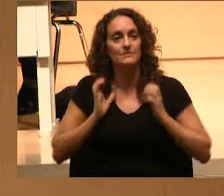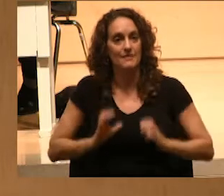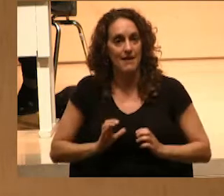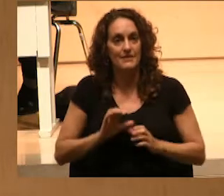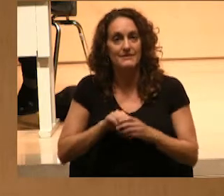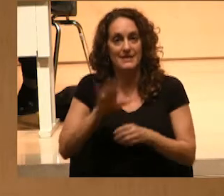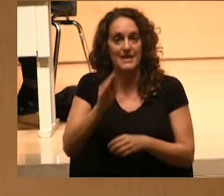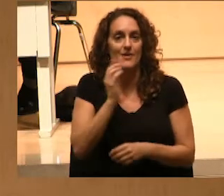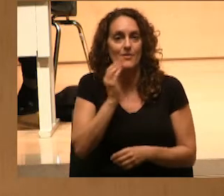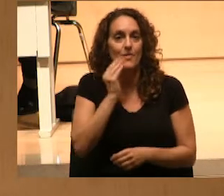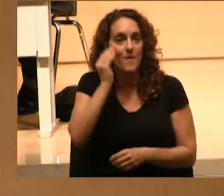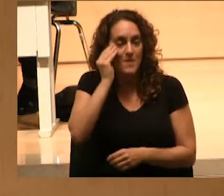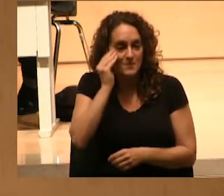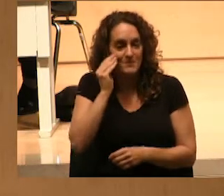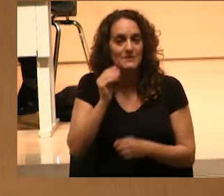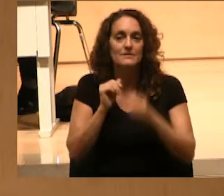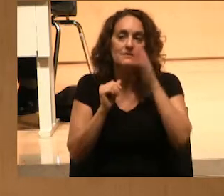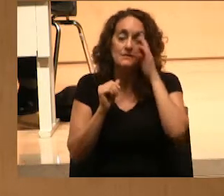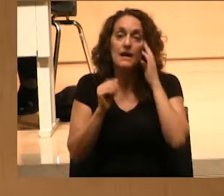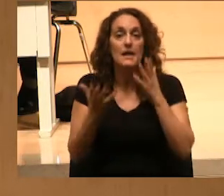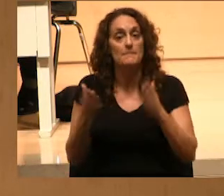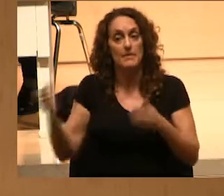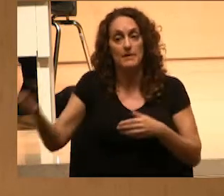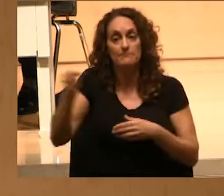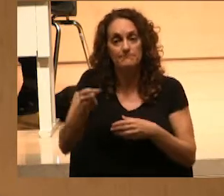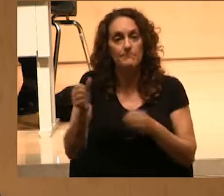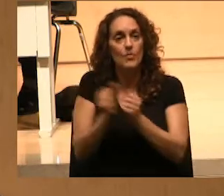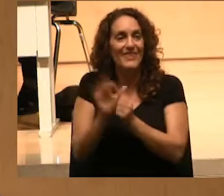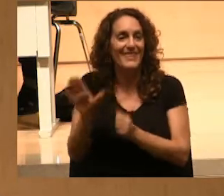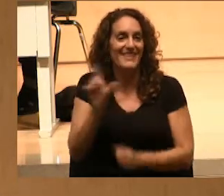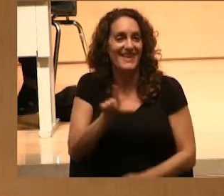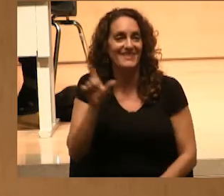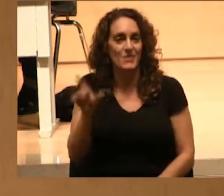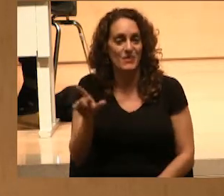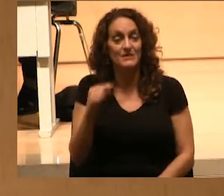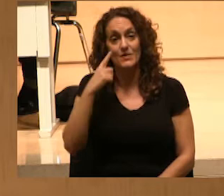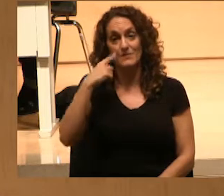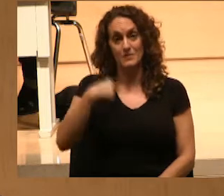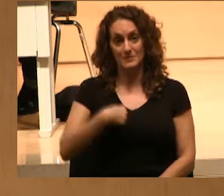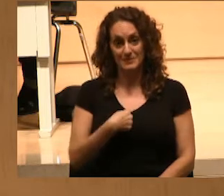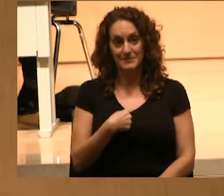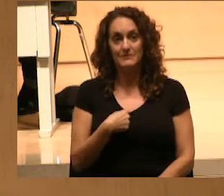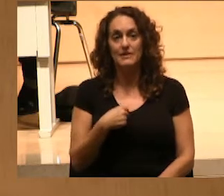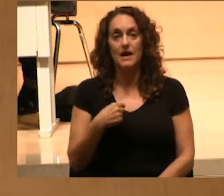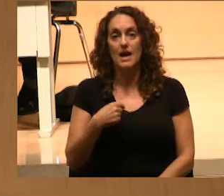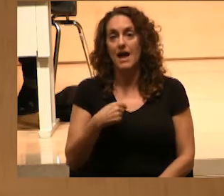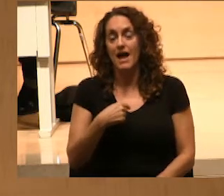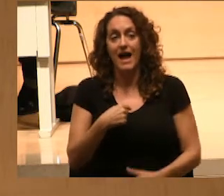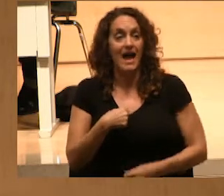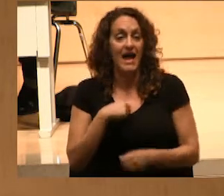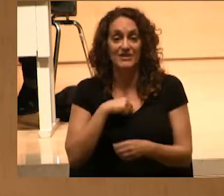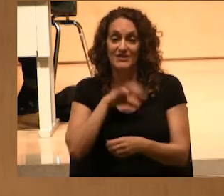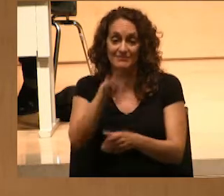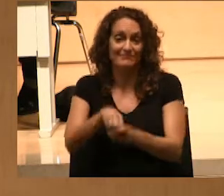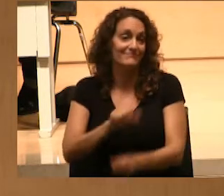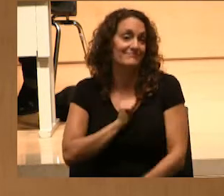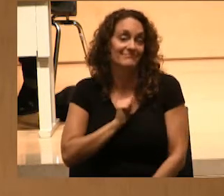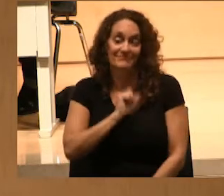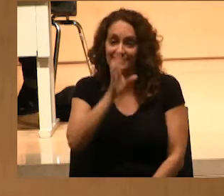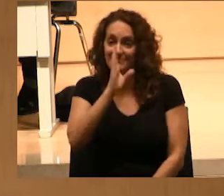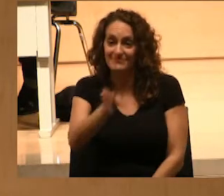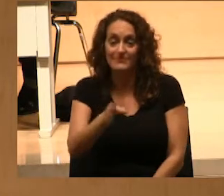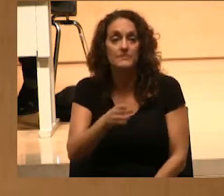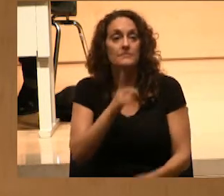living space, and if need be, with their landlords. So for me, to answer your question, is I just get directly involved. In the